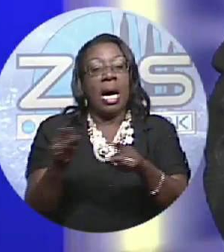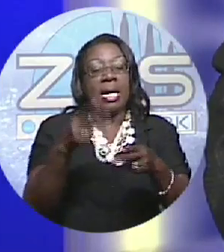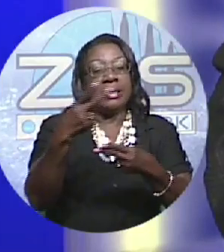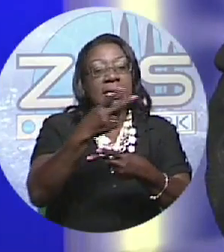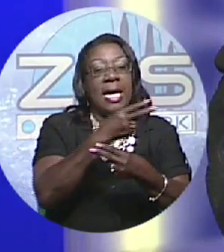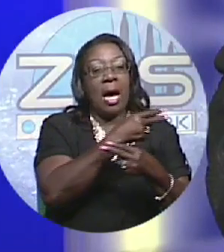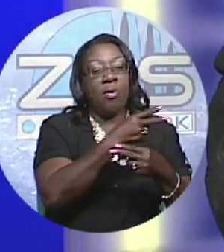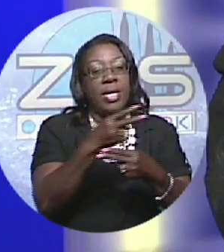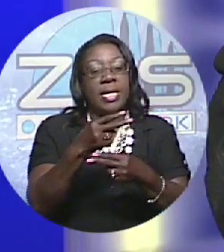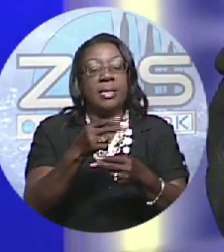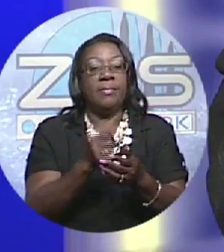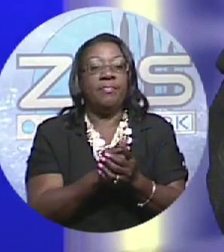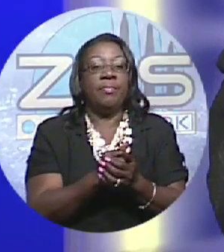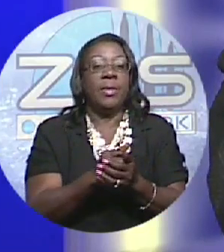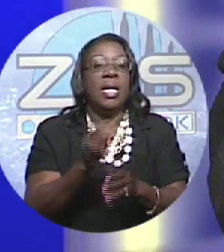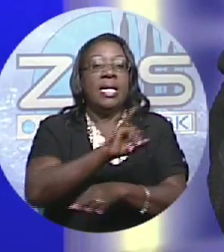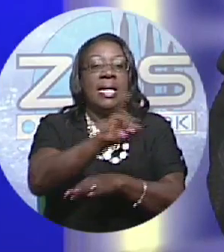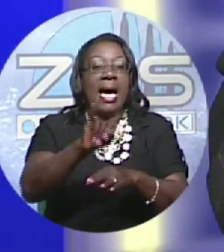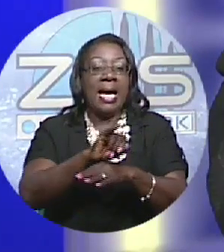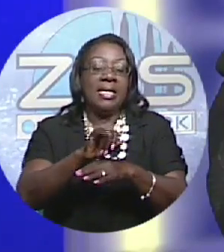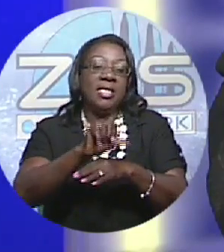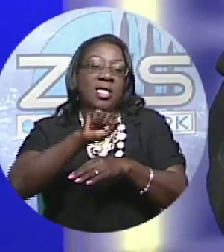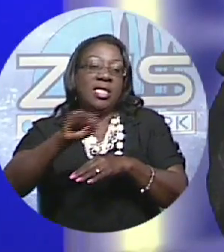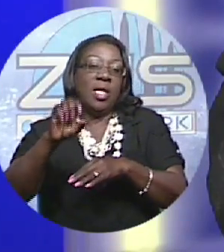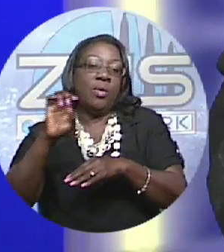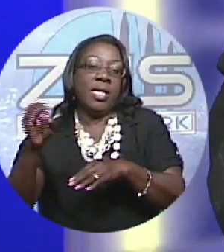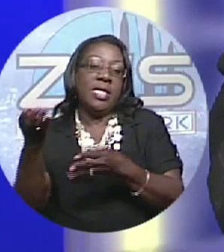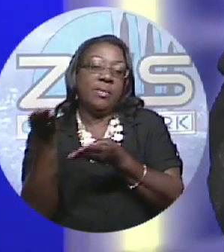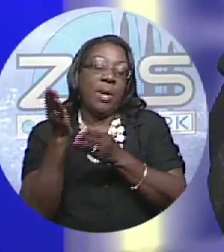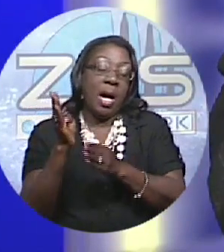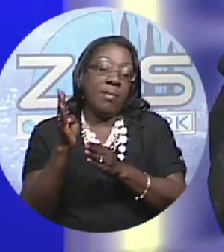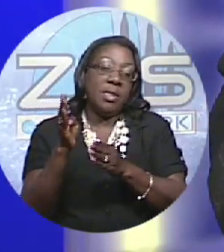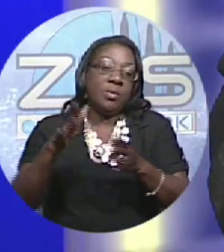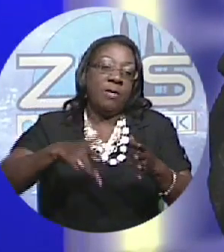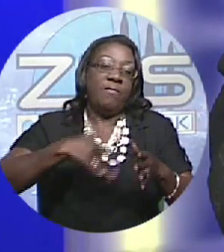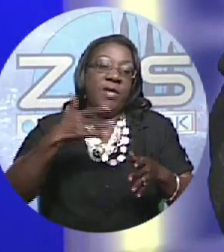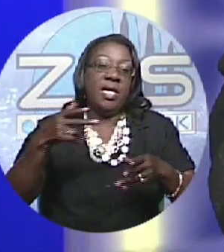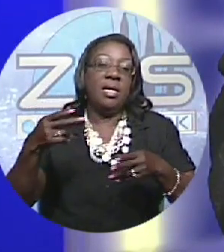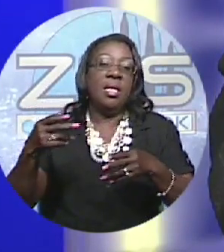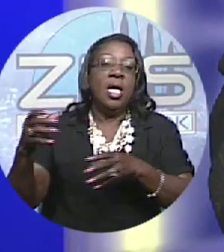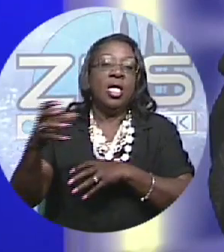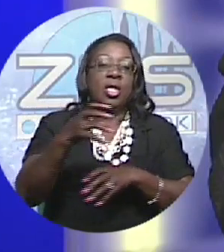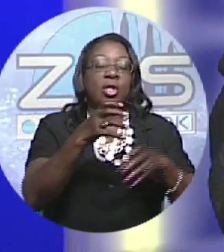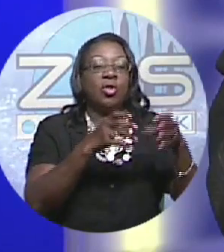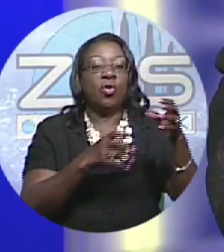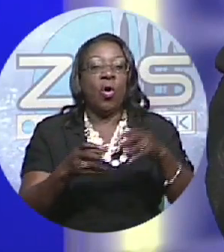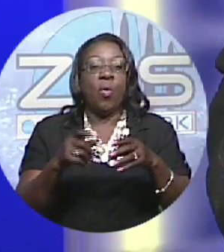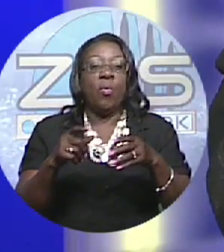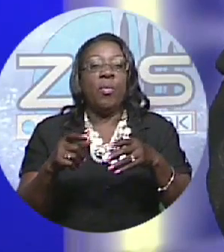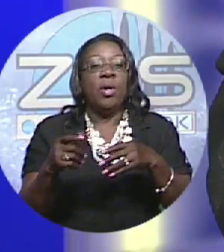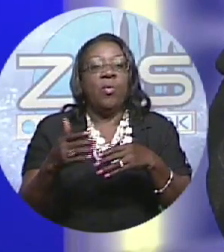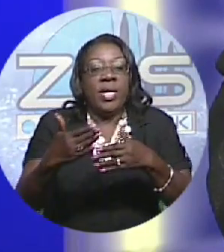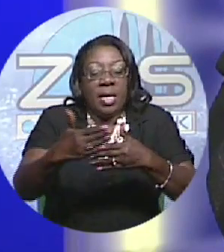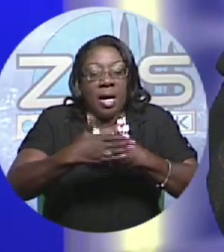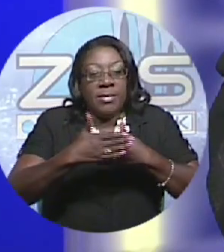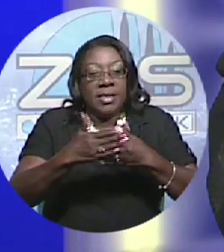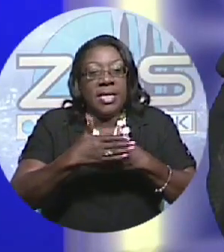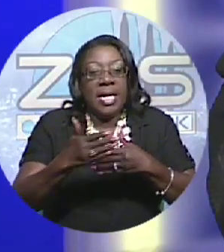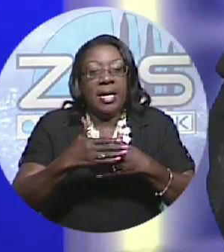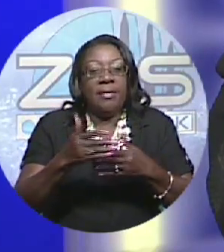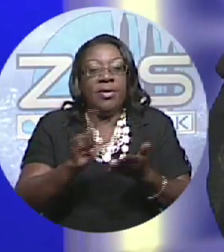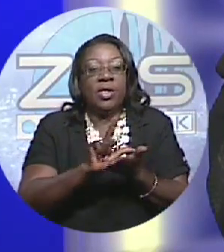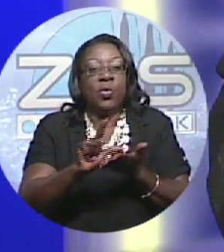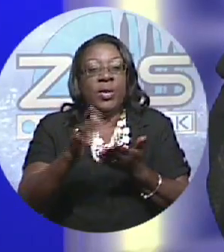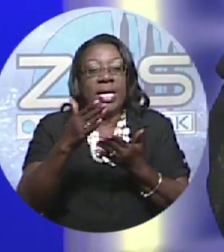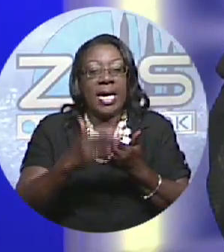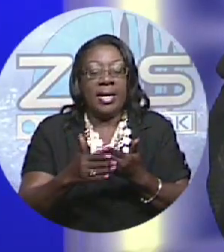Greg, thanks a lot. The islands in the southeast Bahamas will feel the effects of Tropical Storm ERIKA first when it enters the archipelago this weekend. We spoke